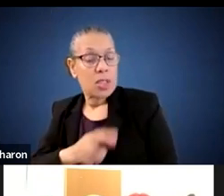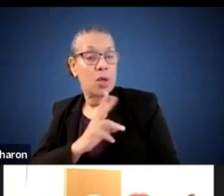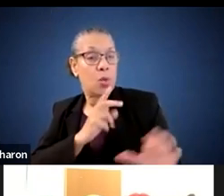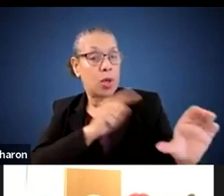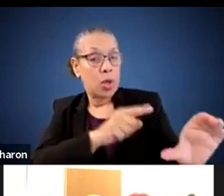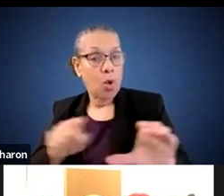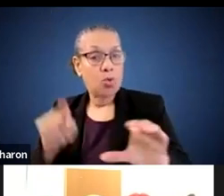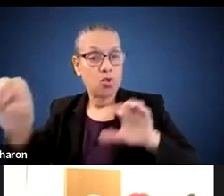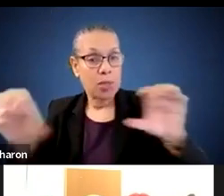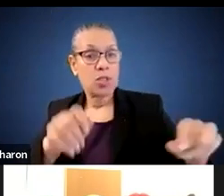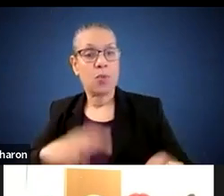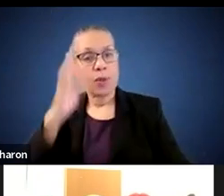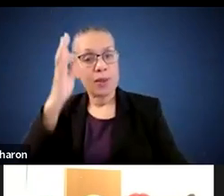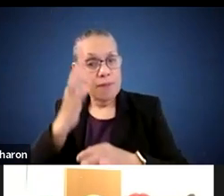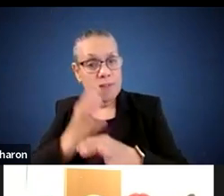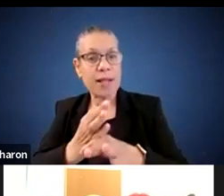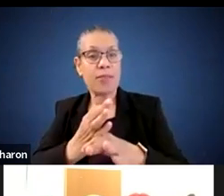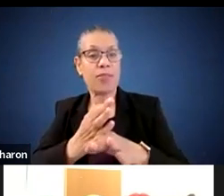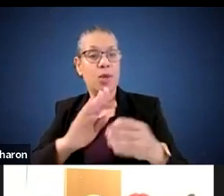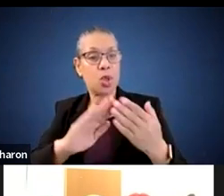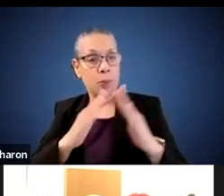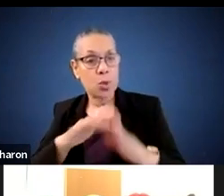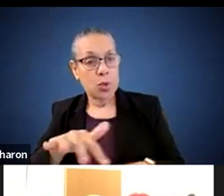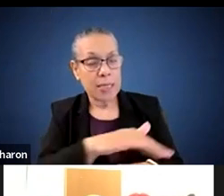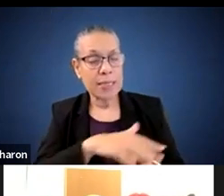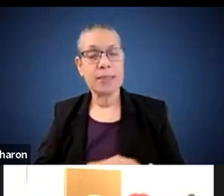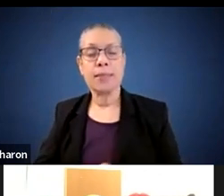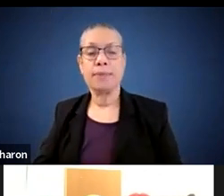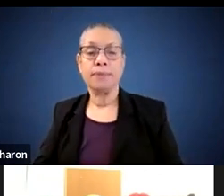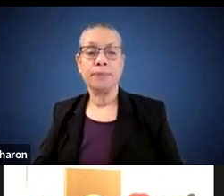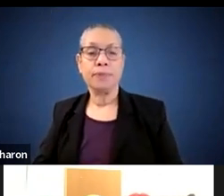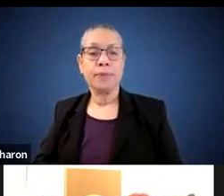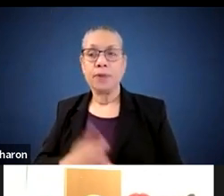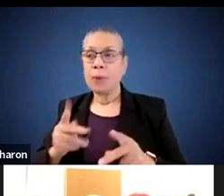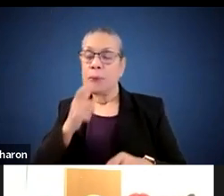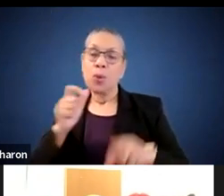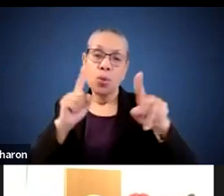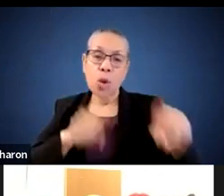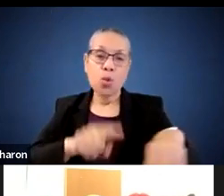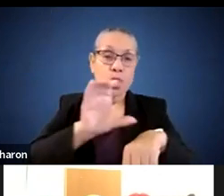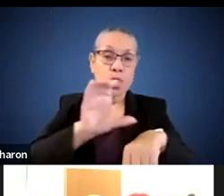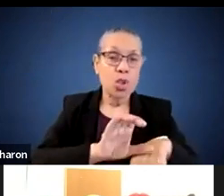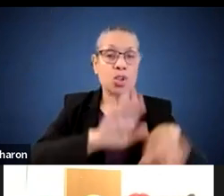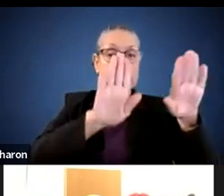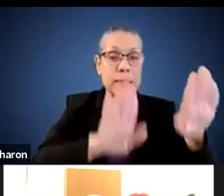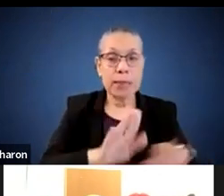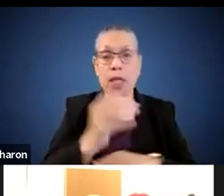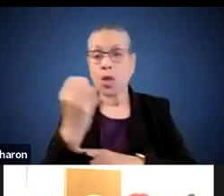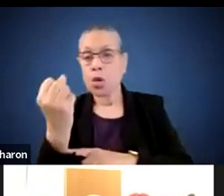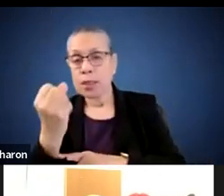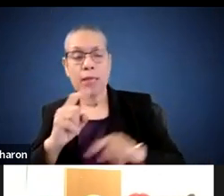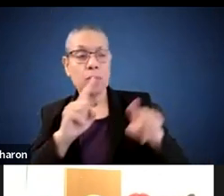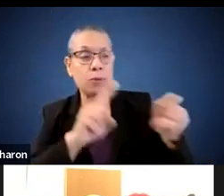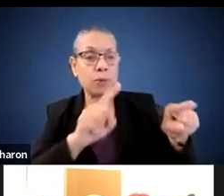because that's another source to be able to get information to our parents who are attending services so we're really trying to be as